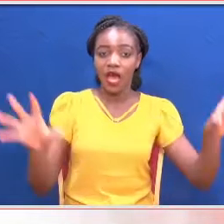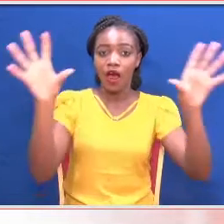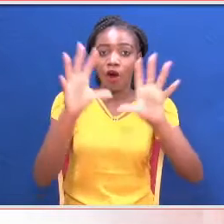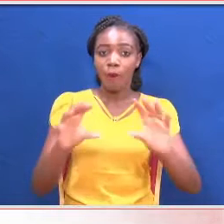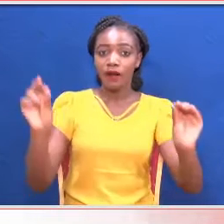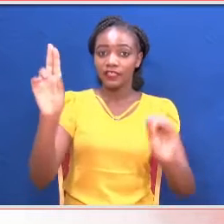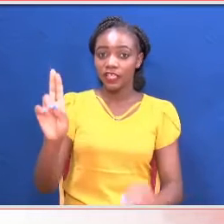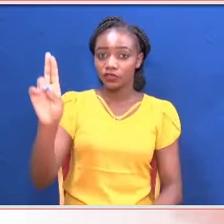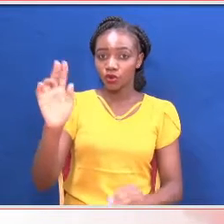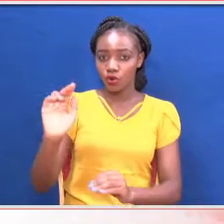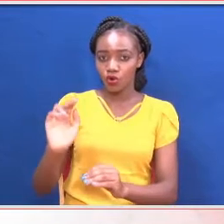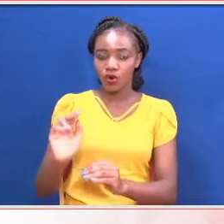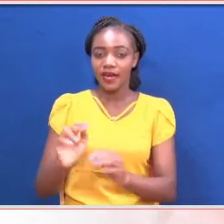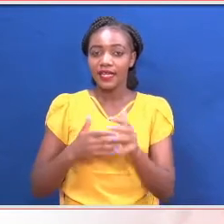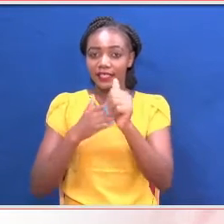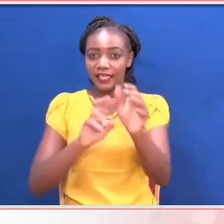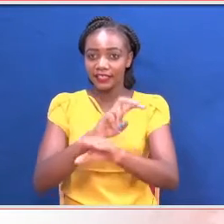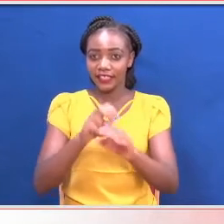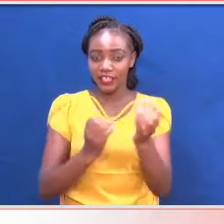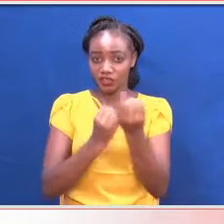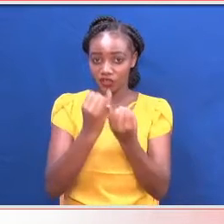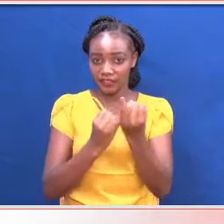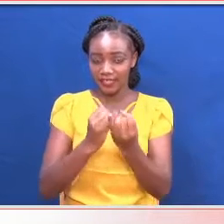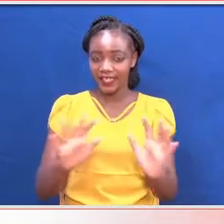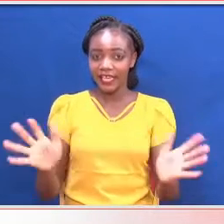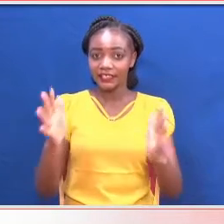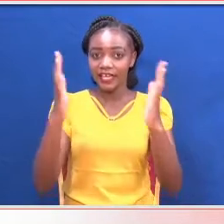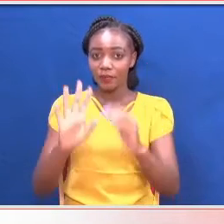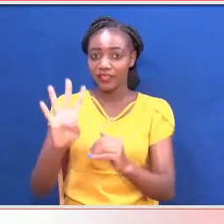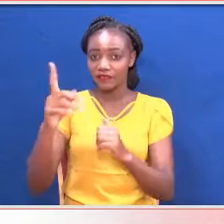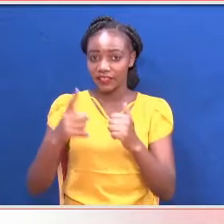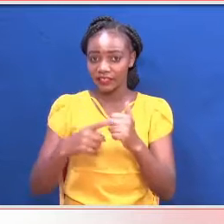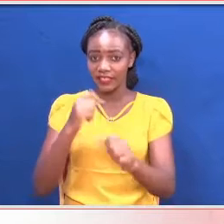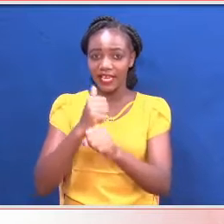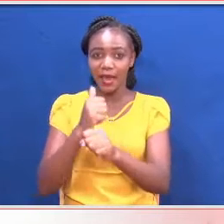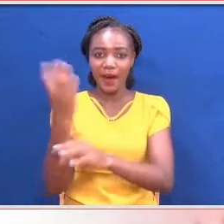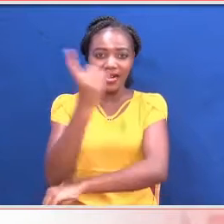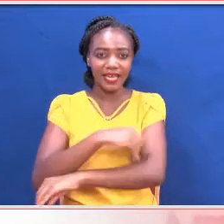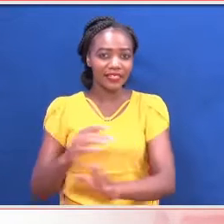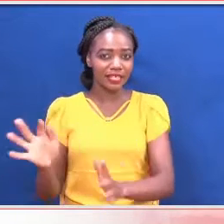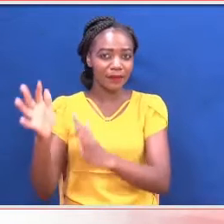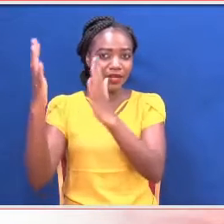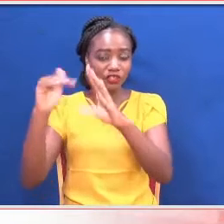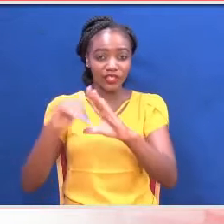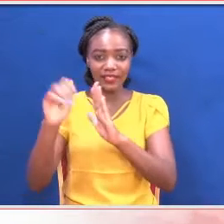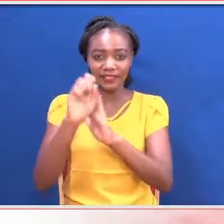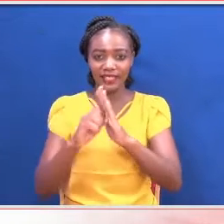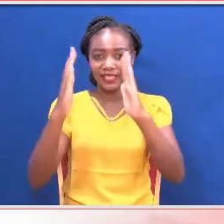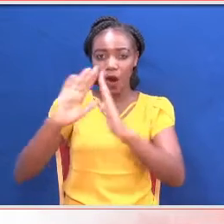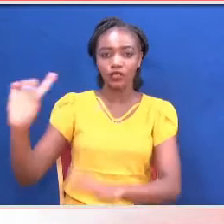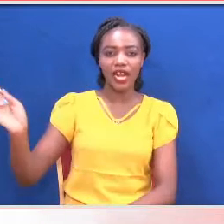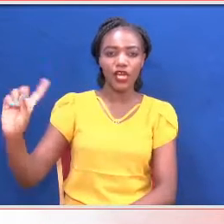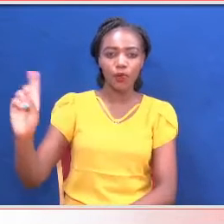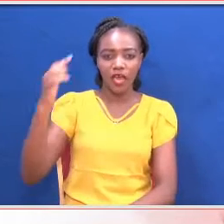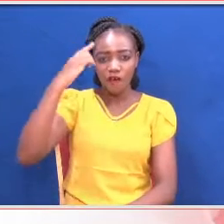Uhuru Kenyatta led the nation on Saturday in marking its 56th Labor Day celebrations in State House, Nairobi, for